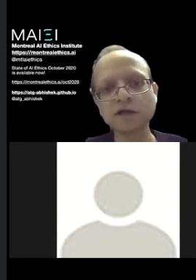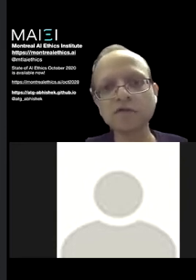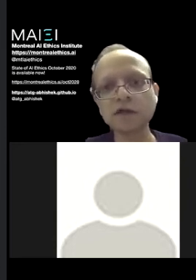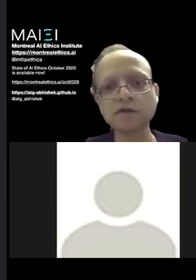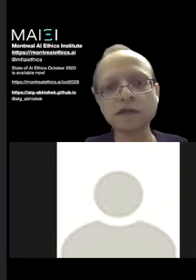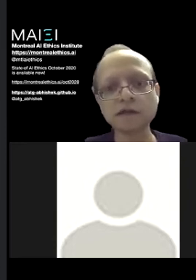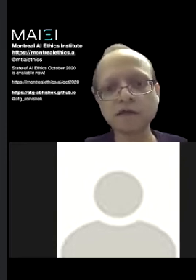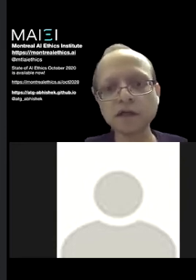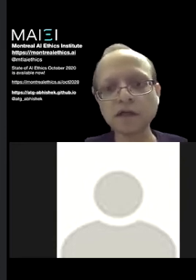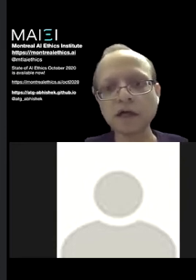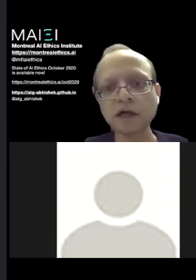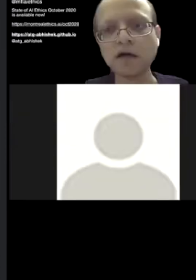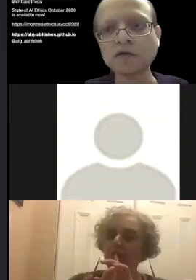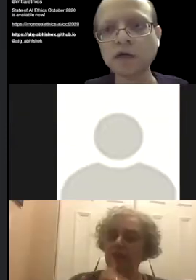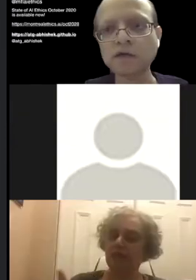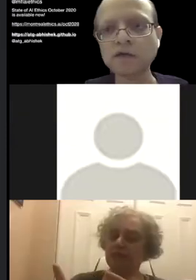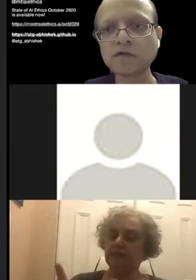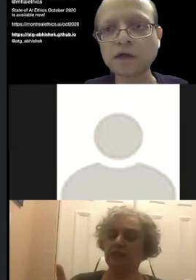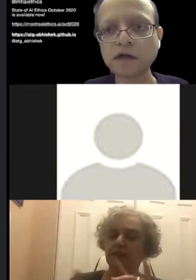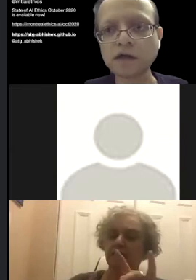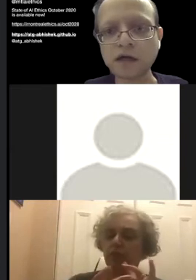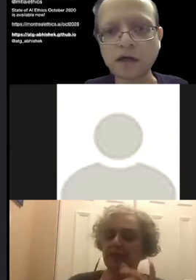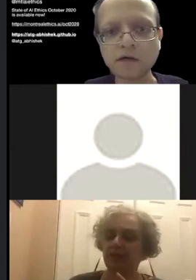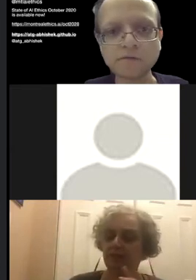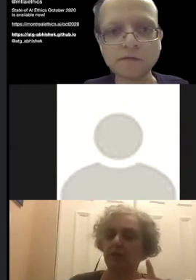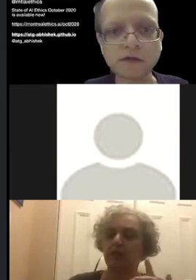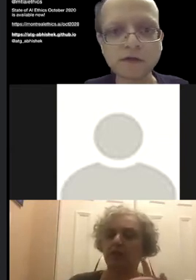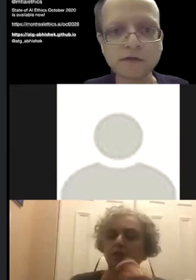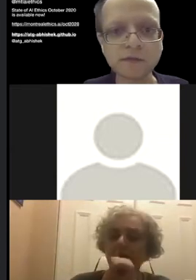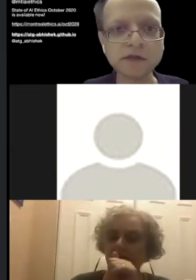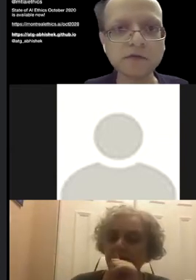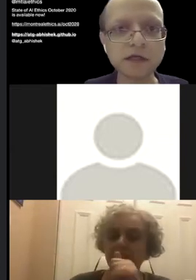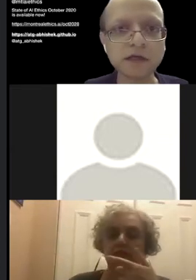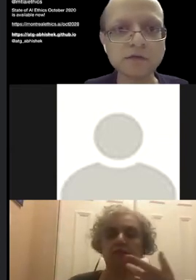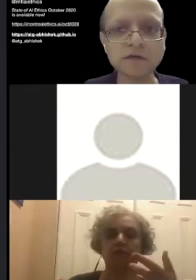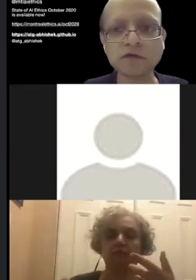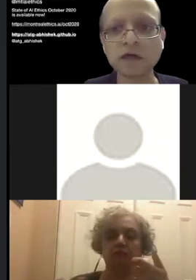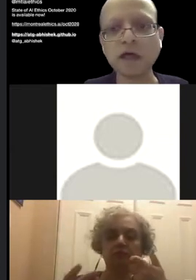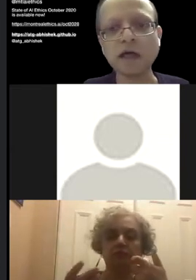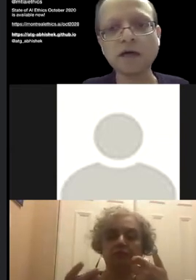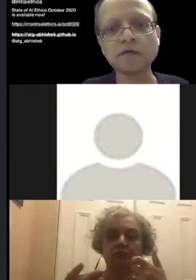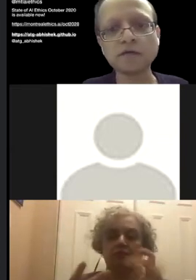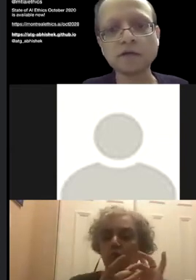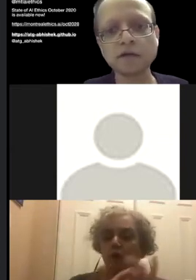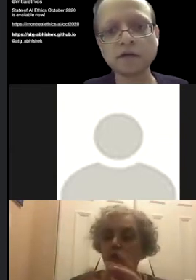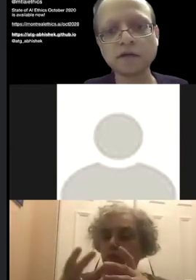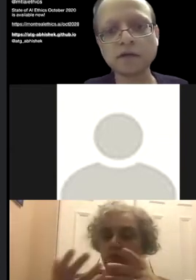an extra degree of sensitivity on the privacy front, especially when it comes to